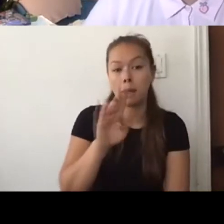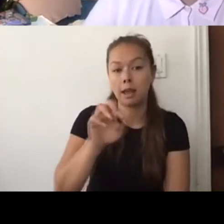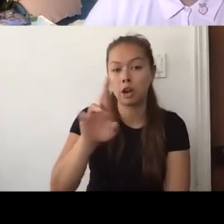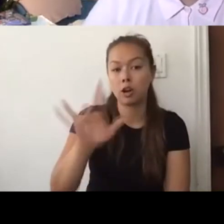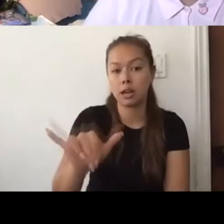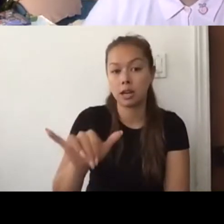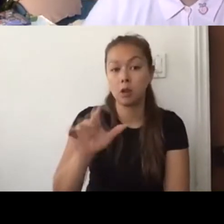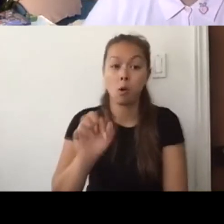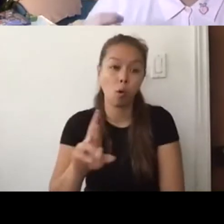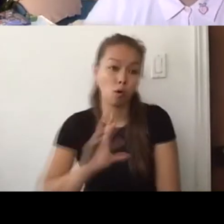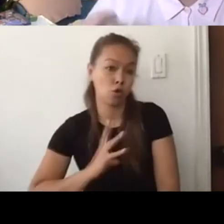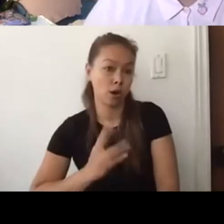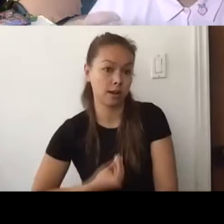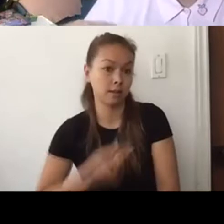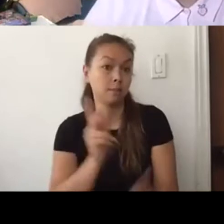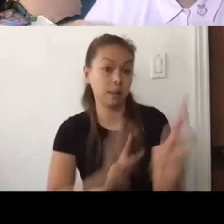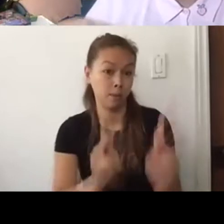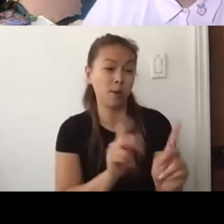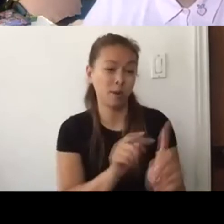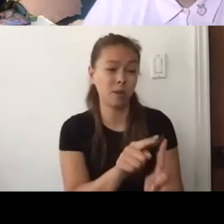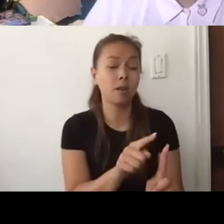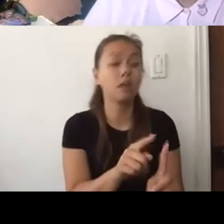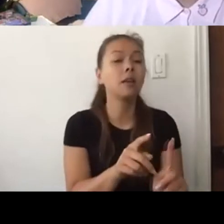use tropes or